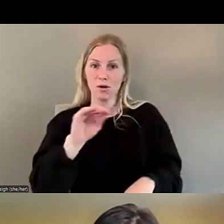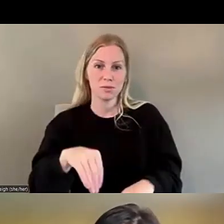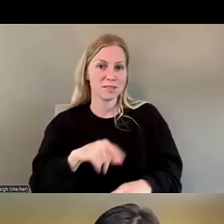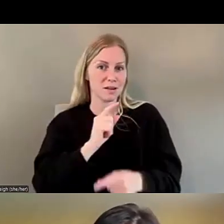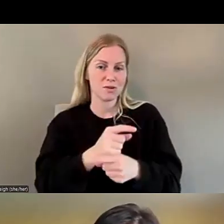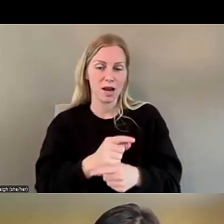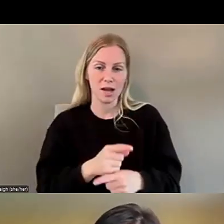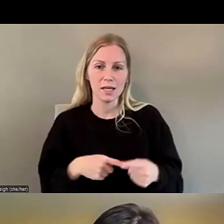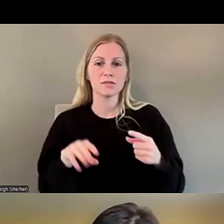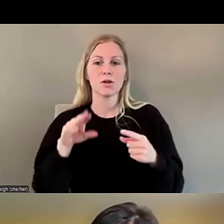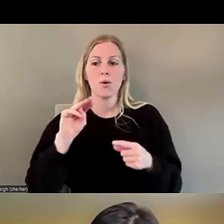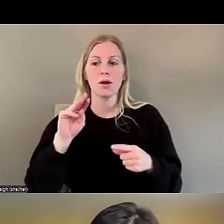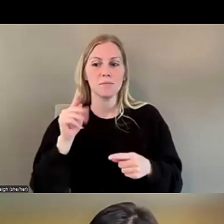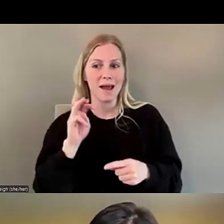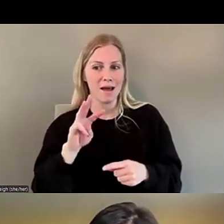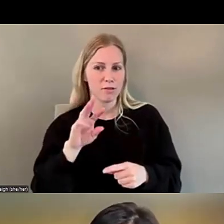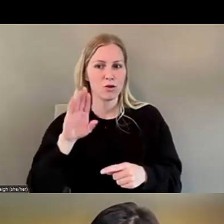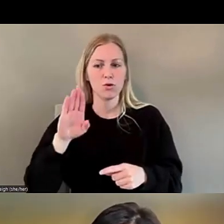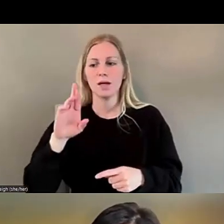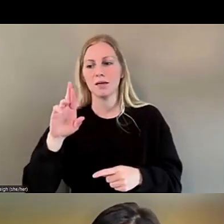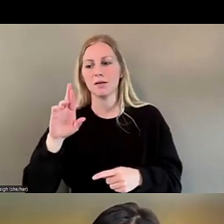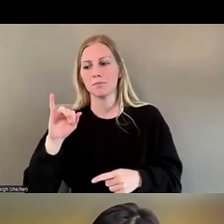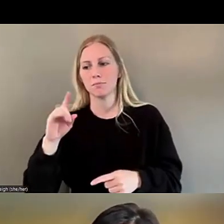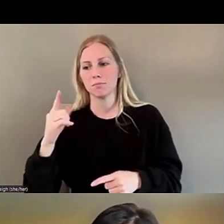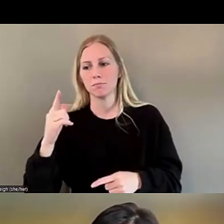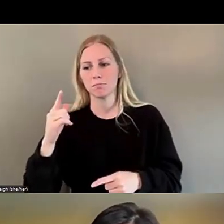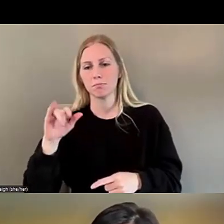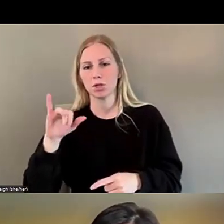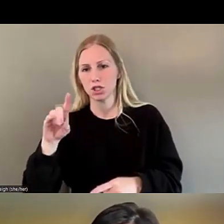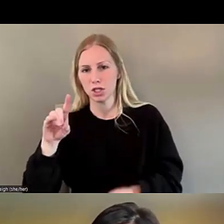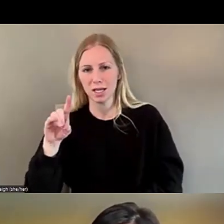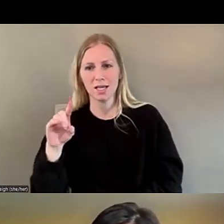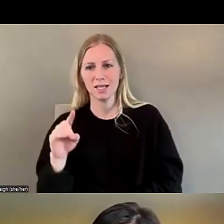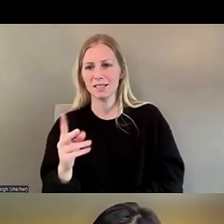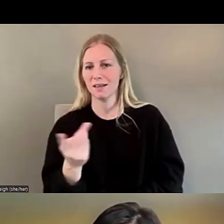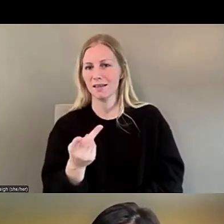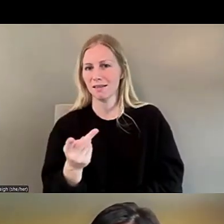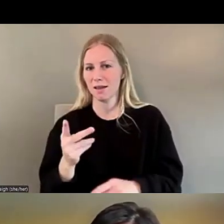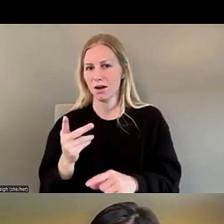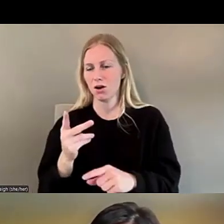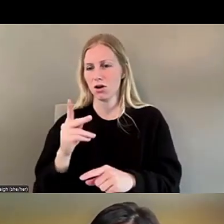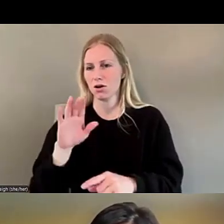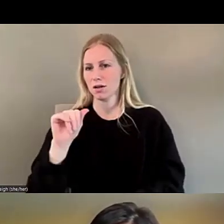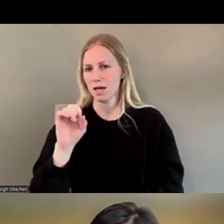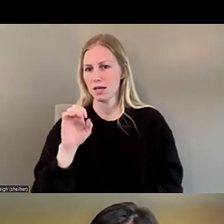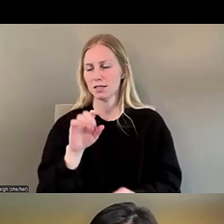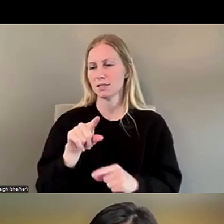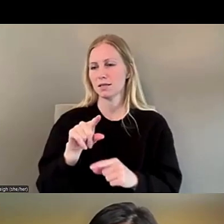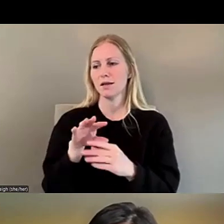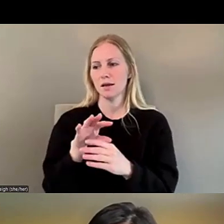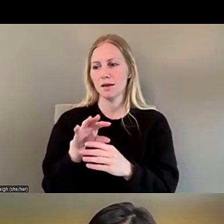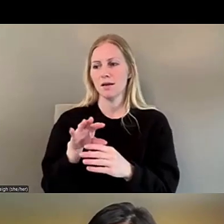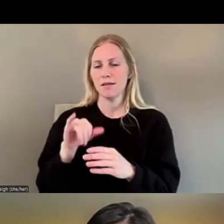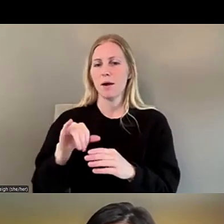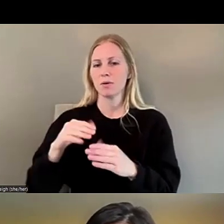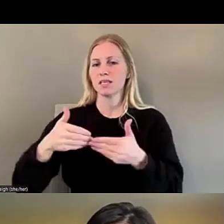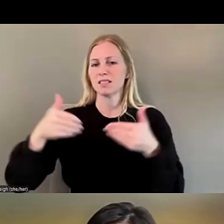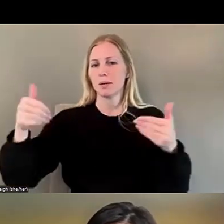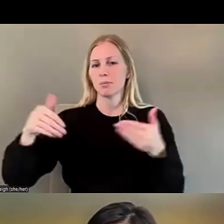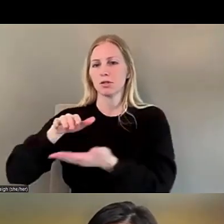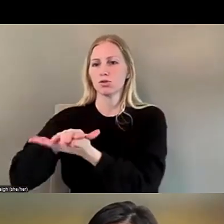with Matthew and Bridget, which involved a separate school for